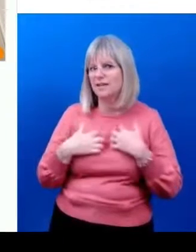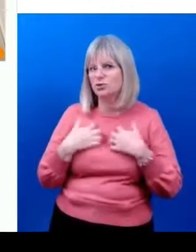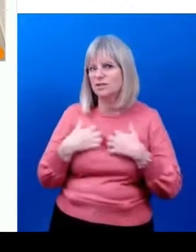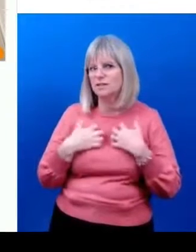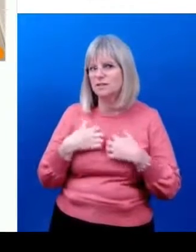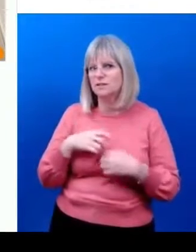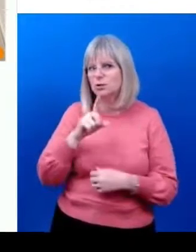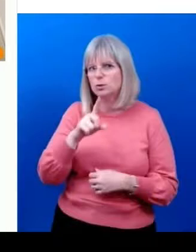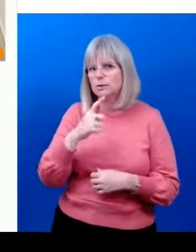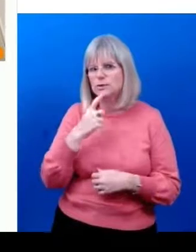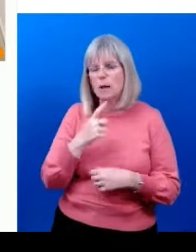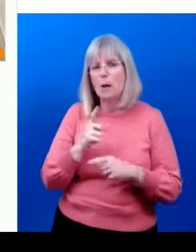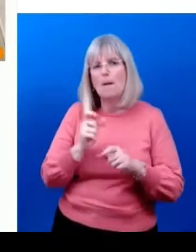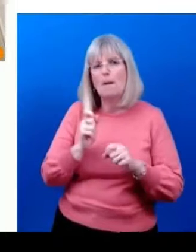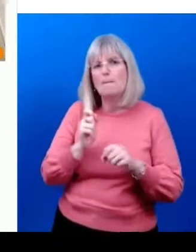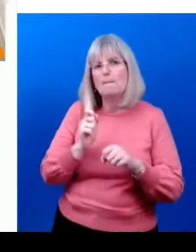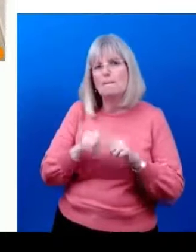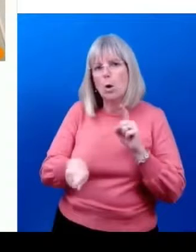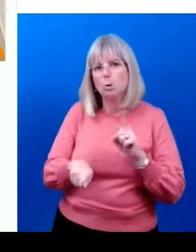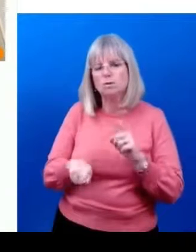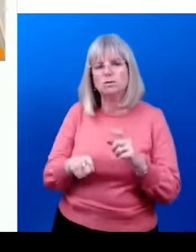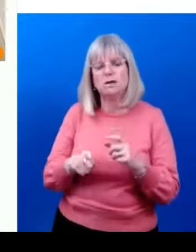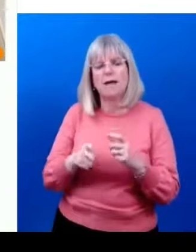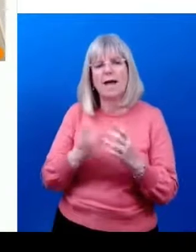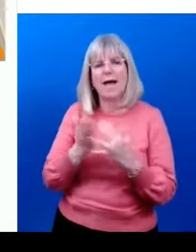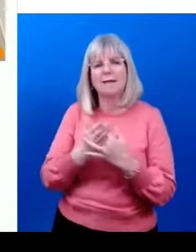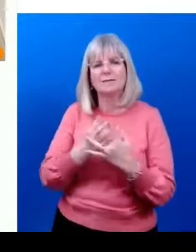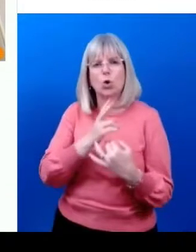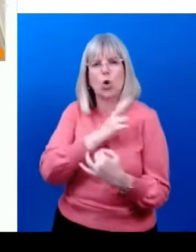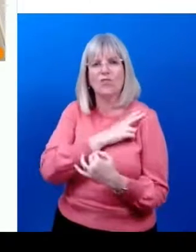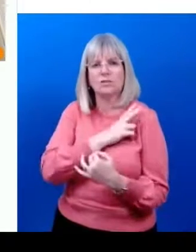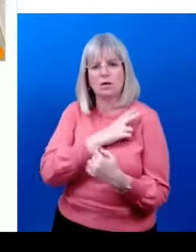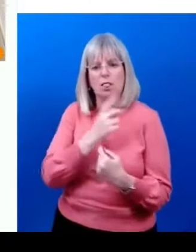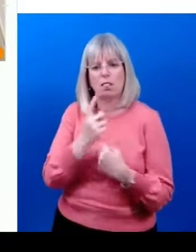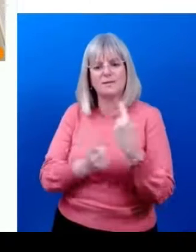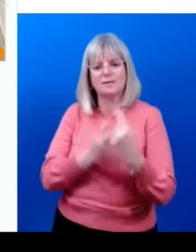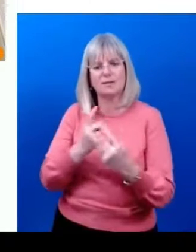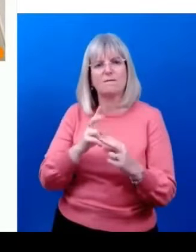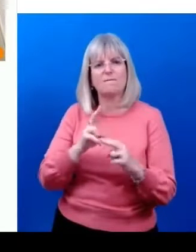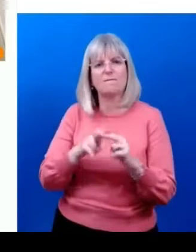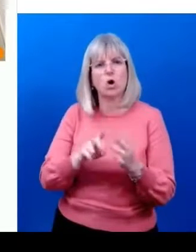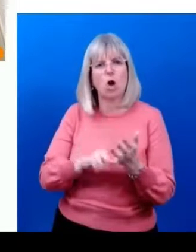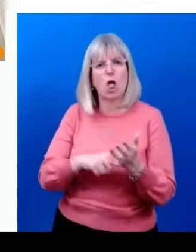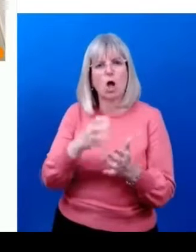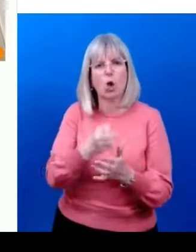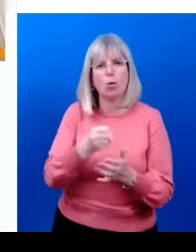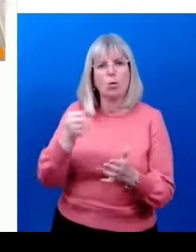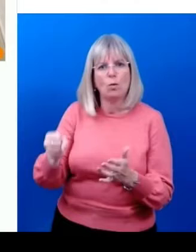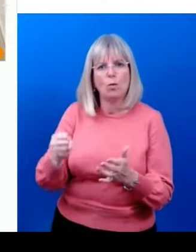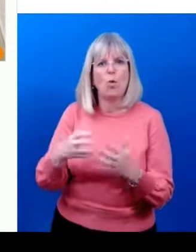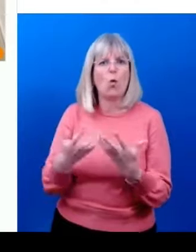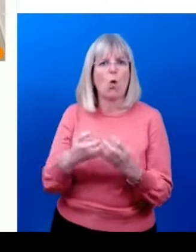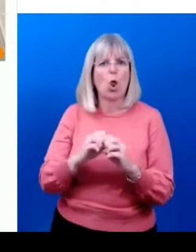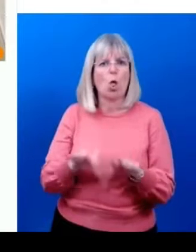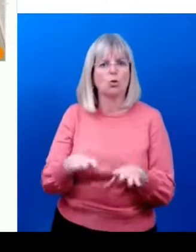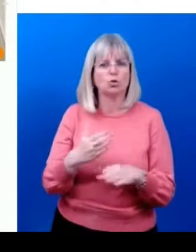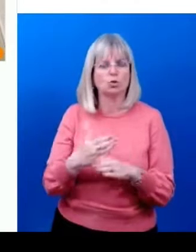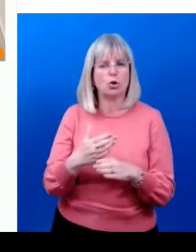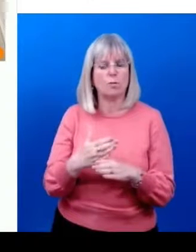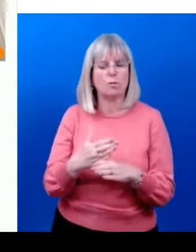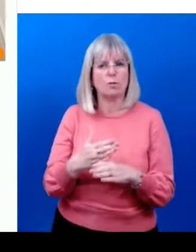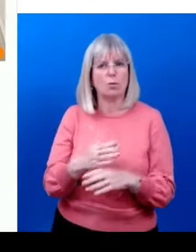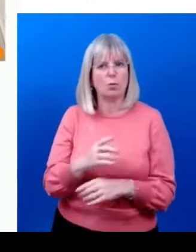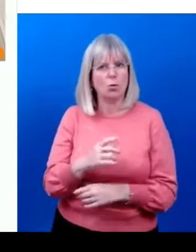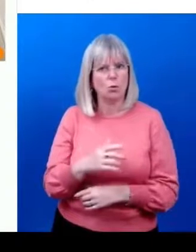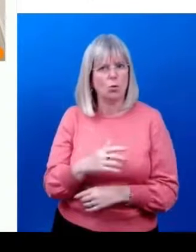the priorities of some of these organizations, when, in a time when people are more